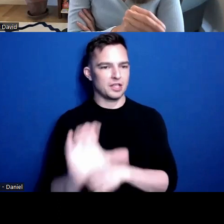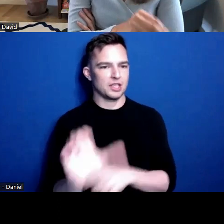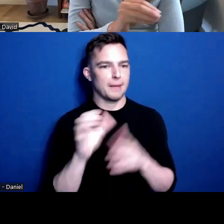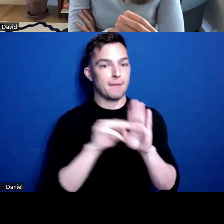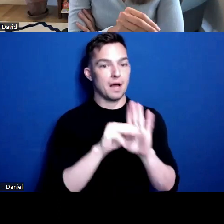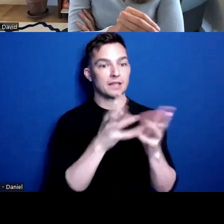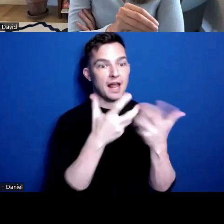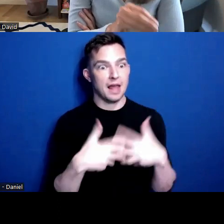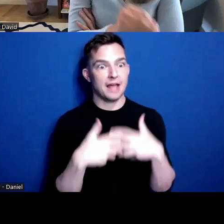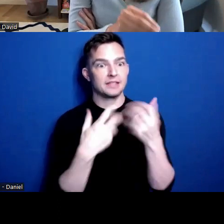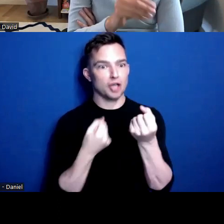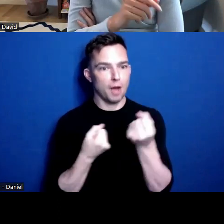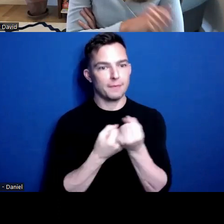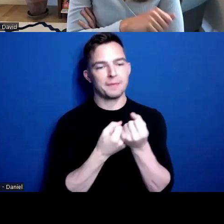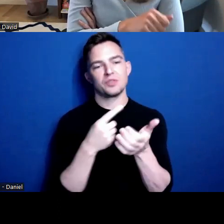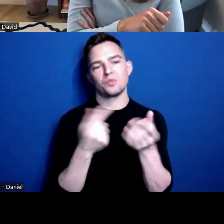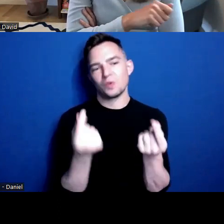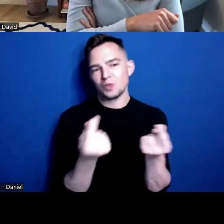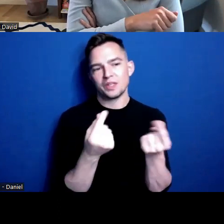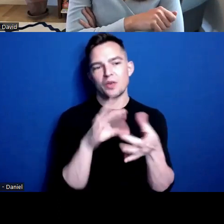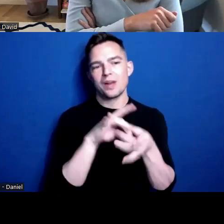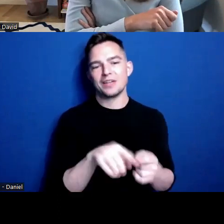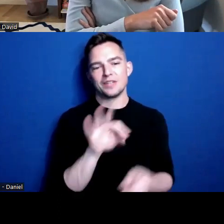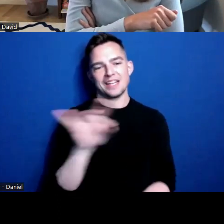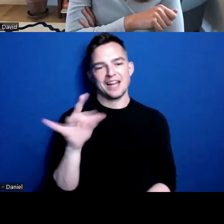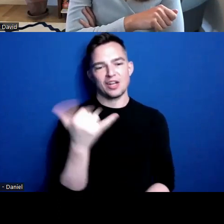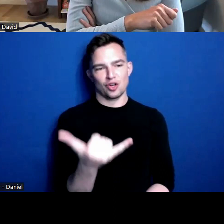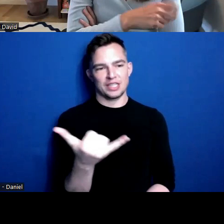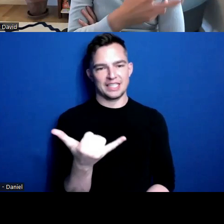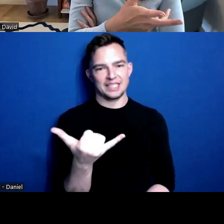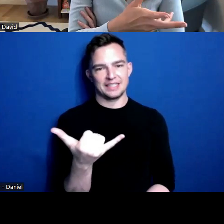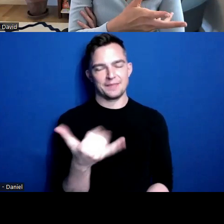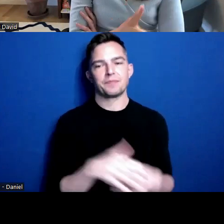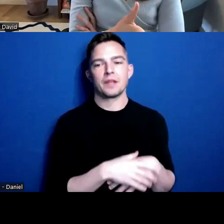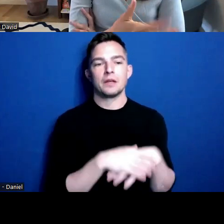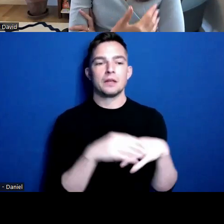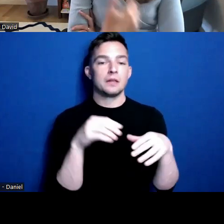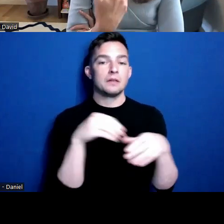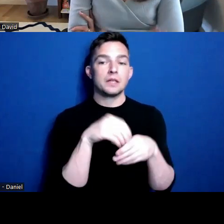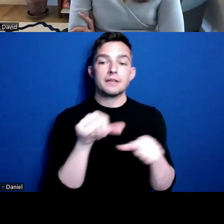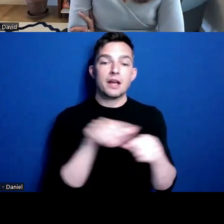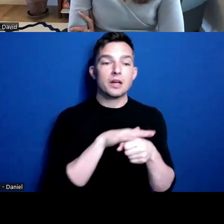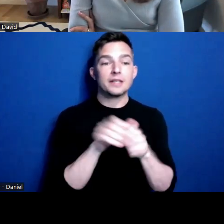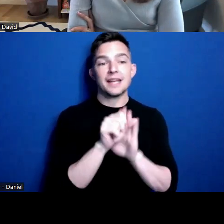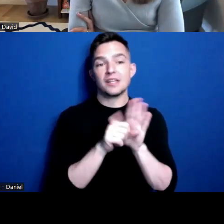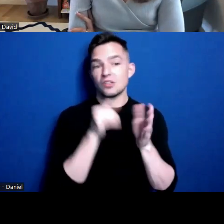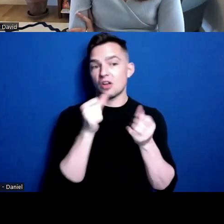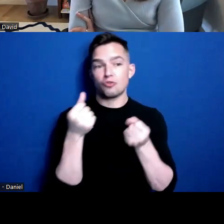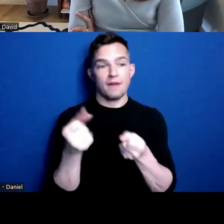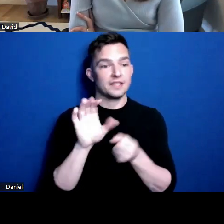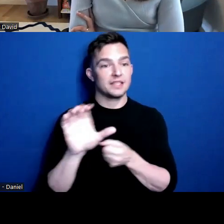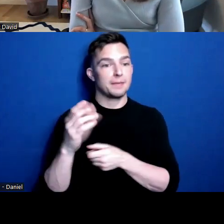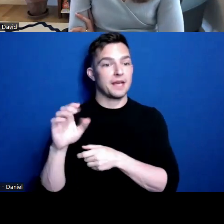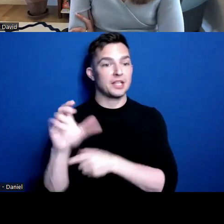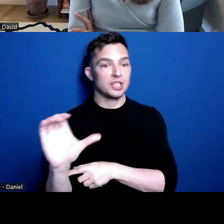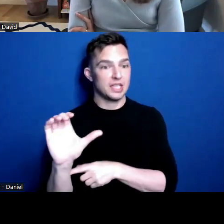with and complements what they're doing around 988 currently. In areas where states are not driving CCBHC